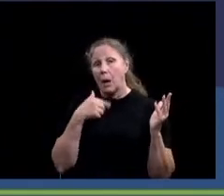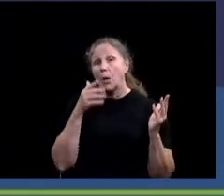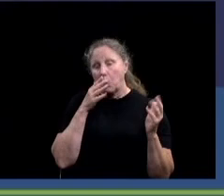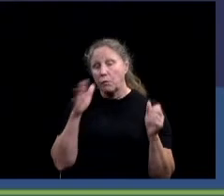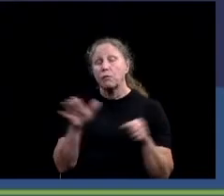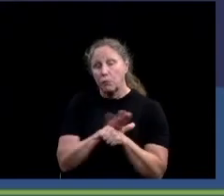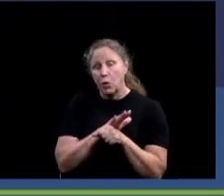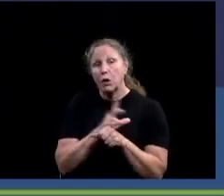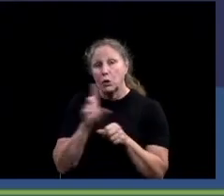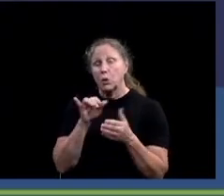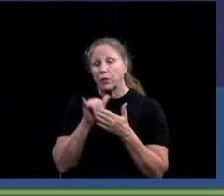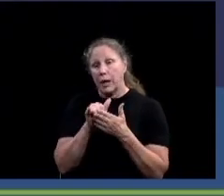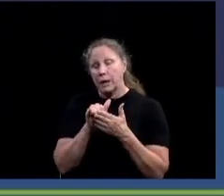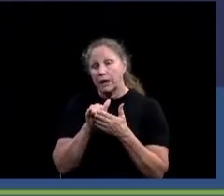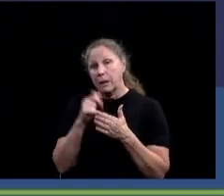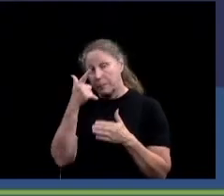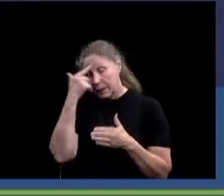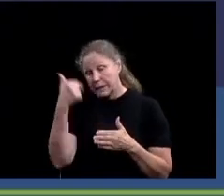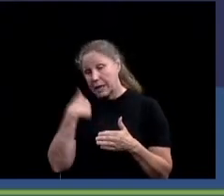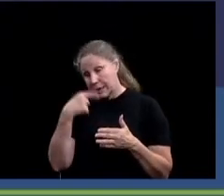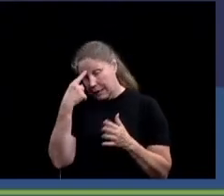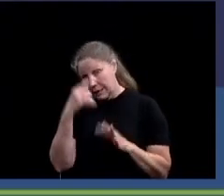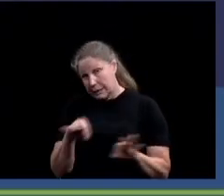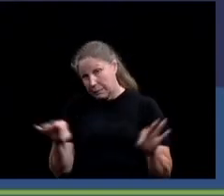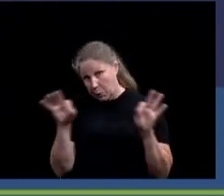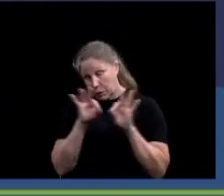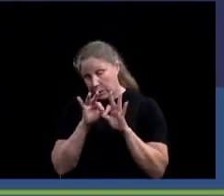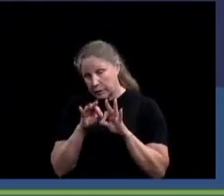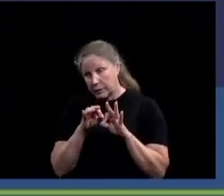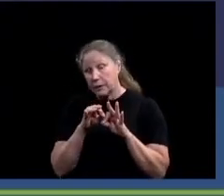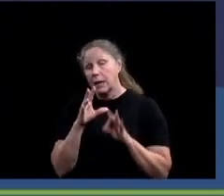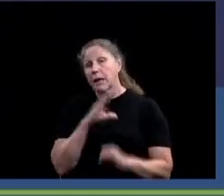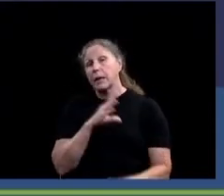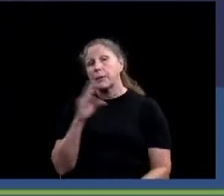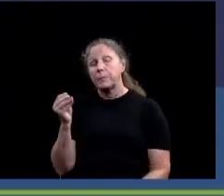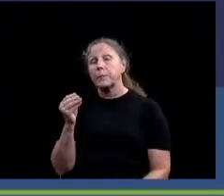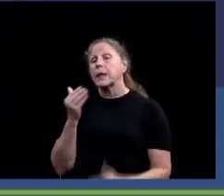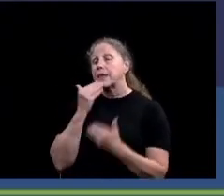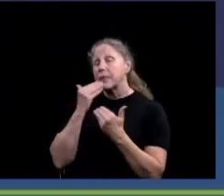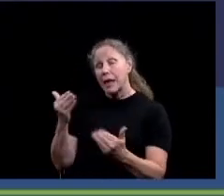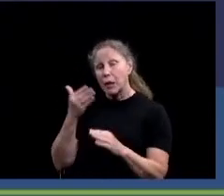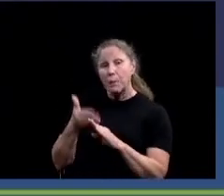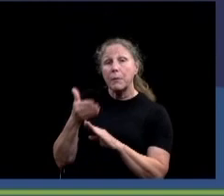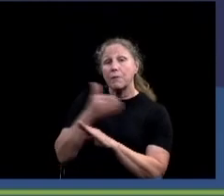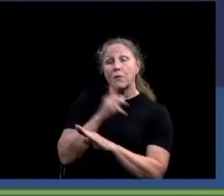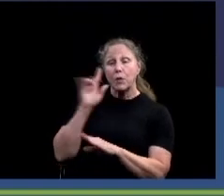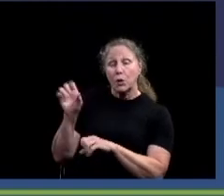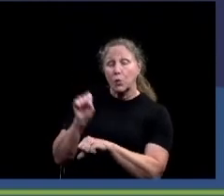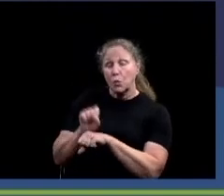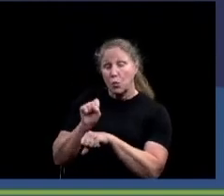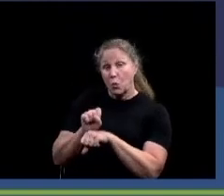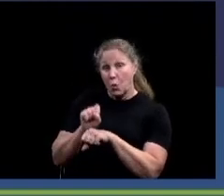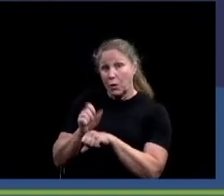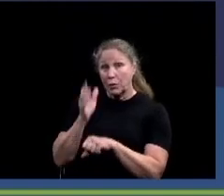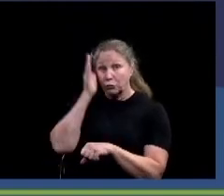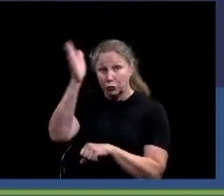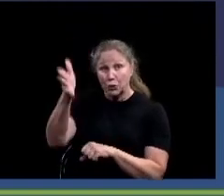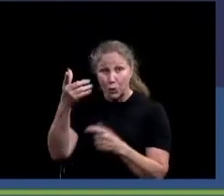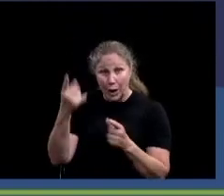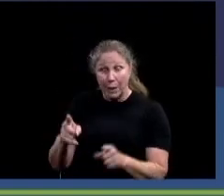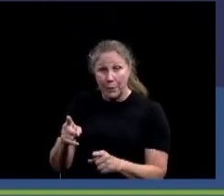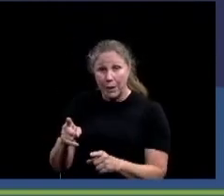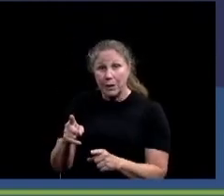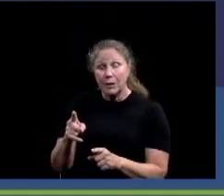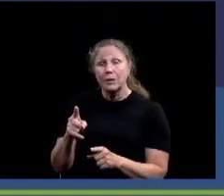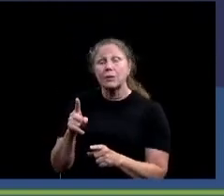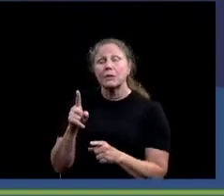important. And I thank you in advance for the work that you will be doing to continue to galvanize